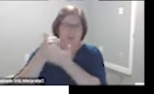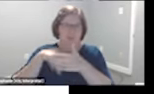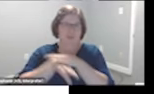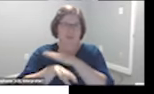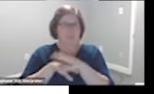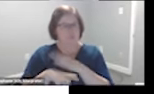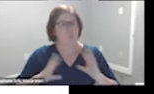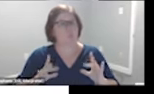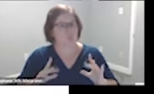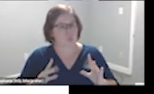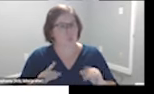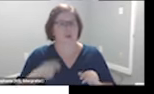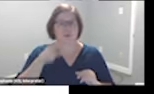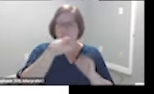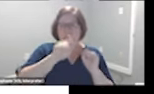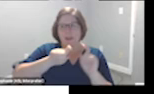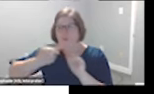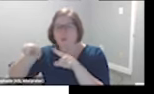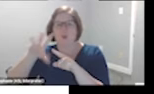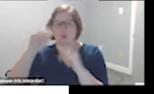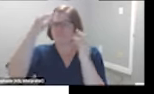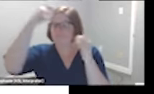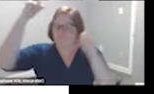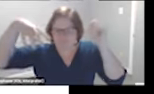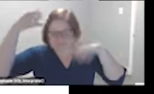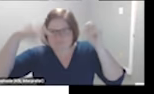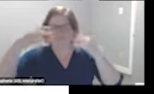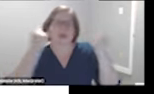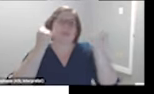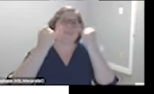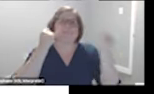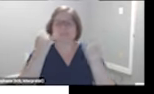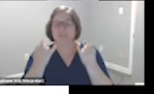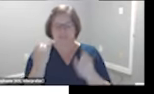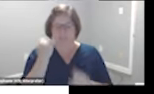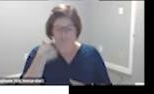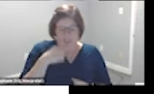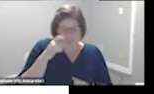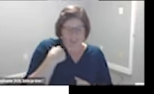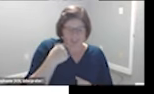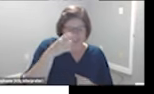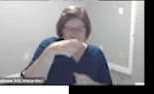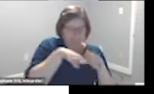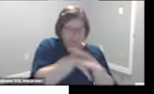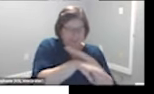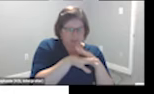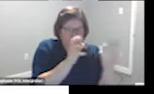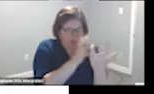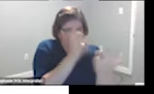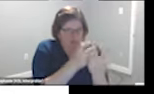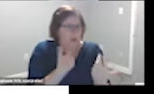you to brainstorm with when you come up with an accessibility need that you aren't sure how to